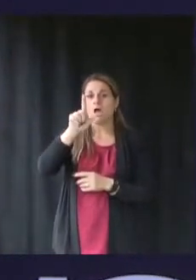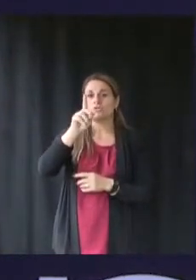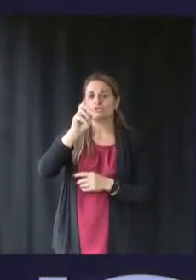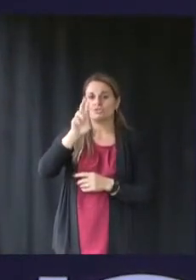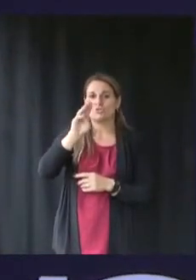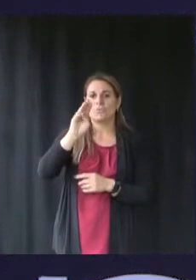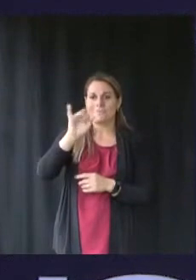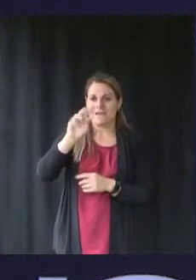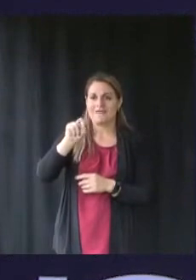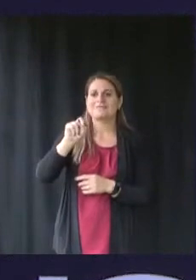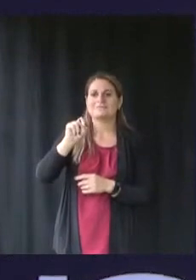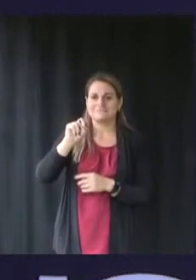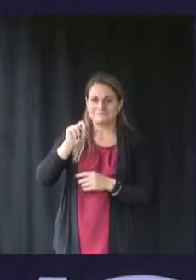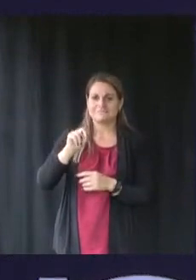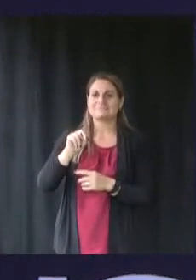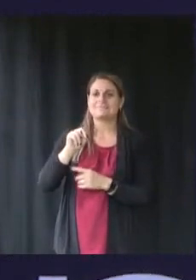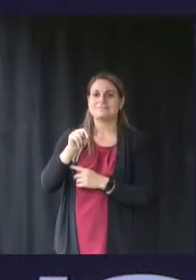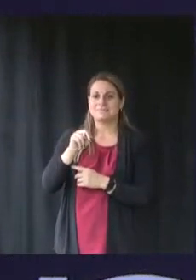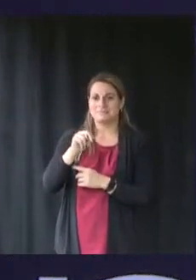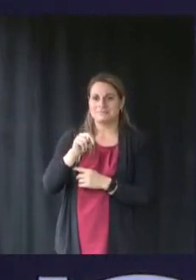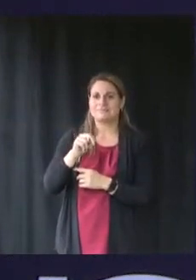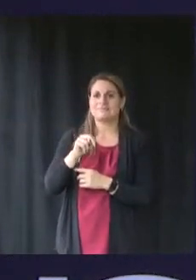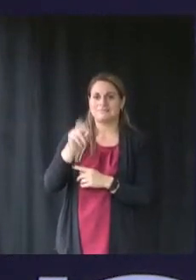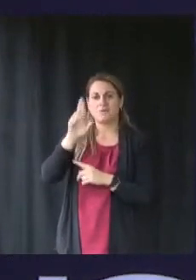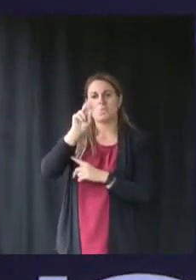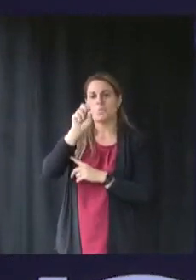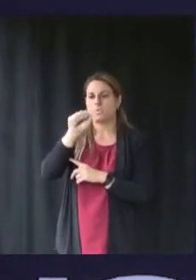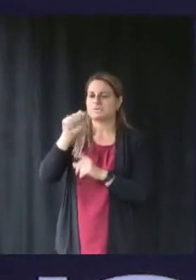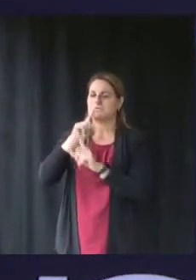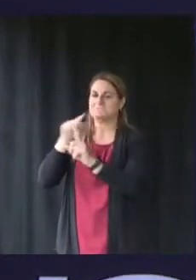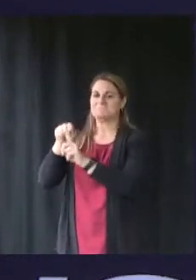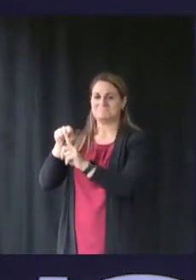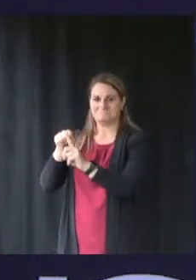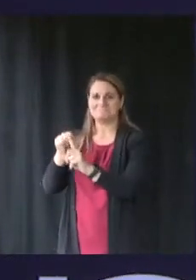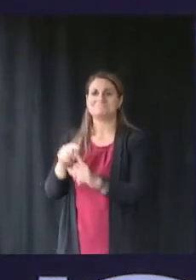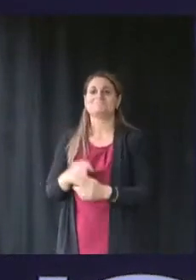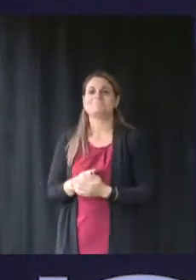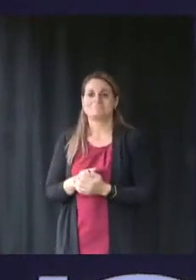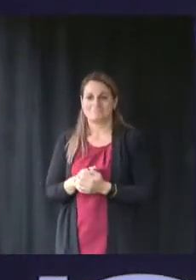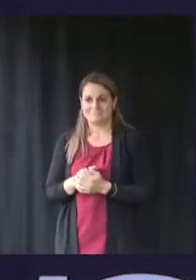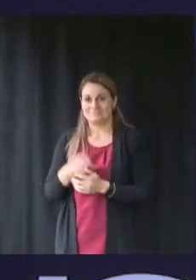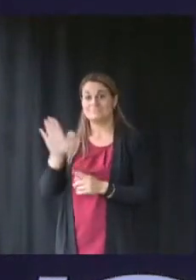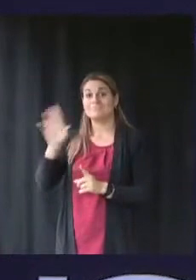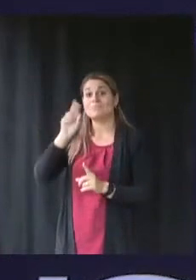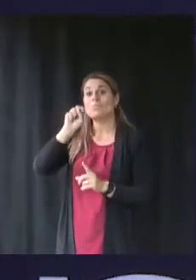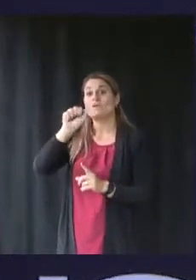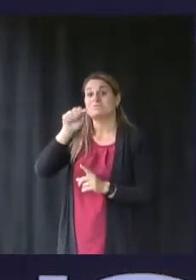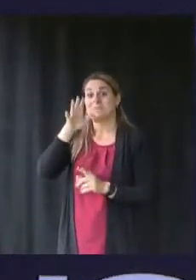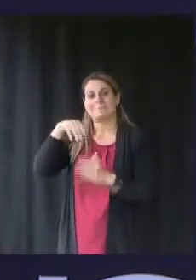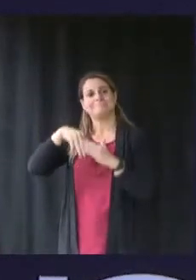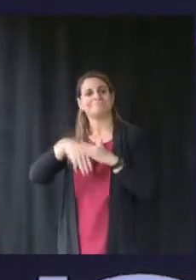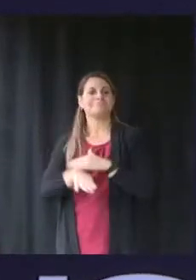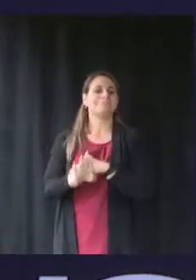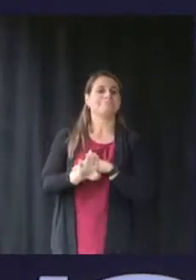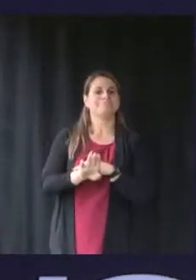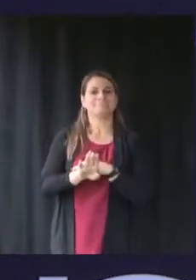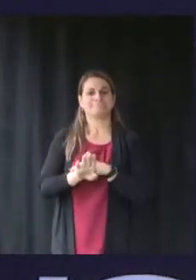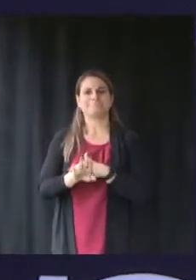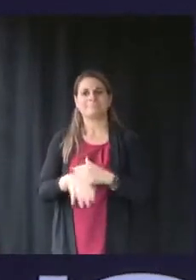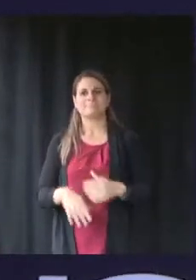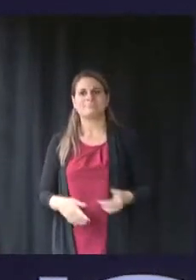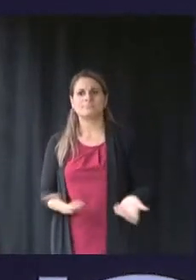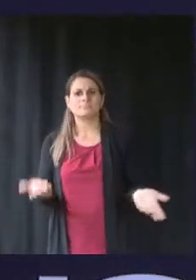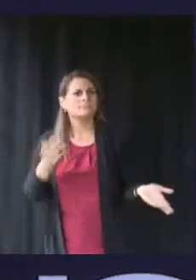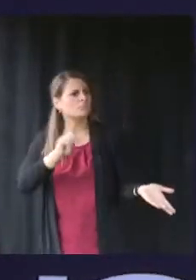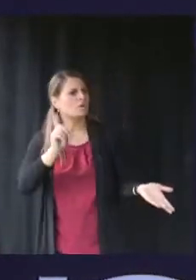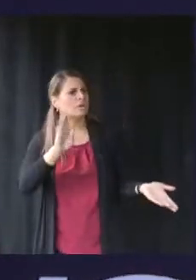Deloro walked in, her mom. And she said, "Where's Biden?" I said, "I'm here." She said, "No,